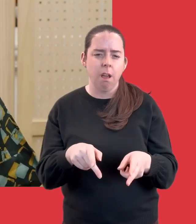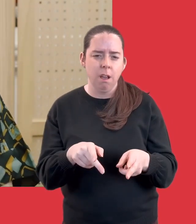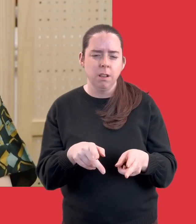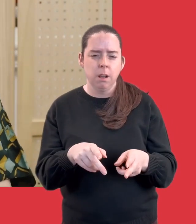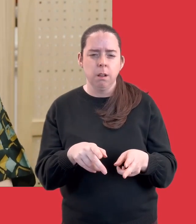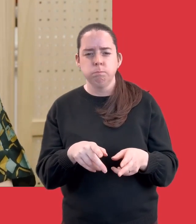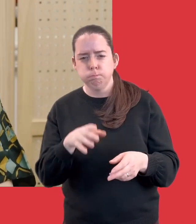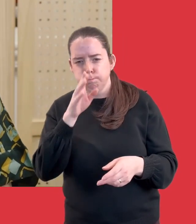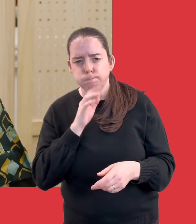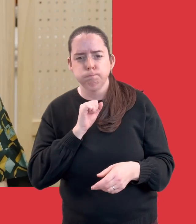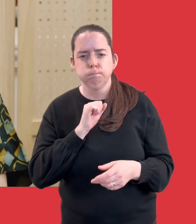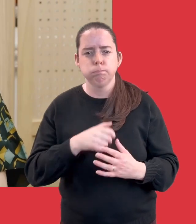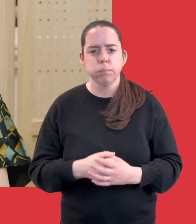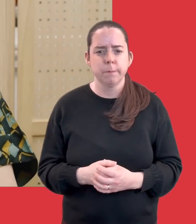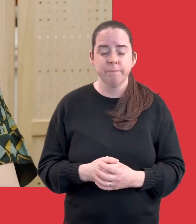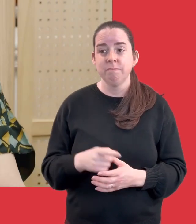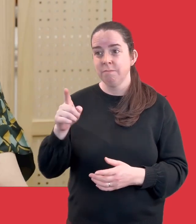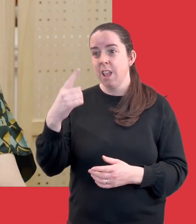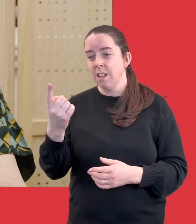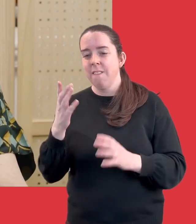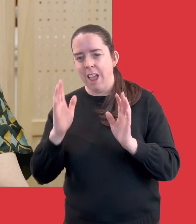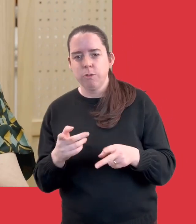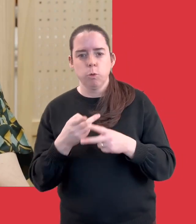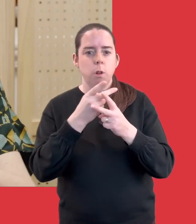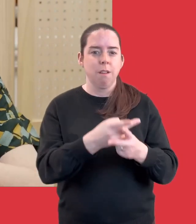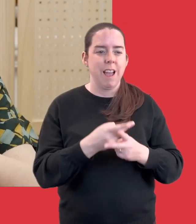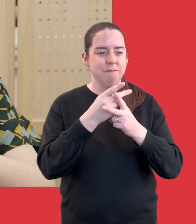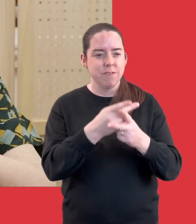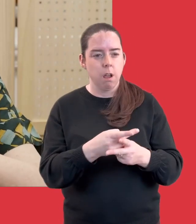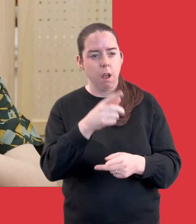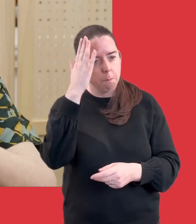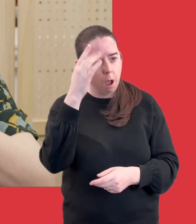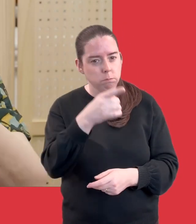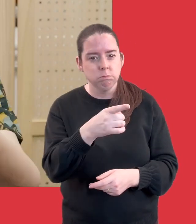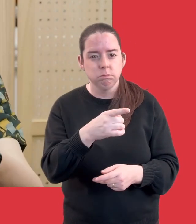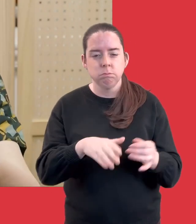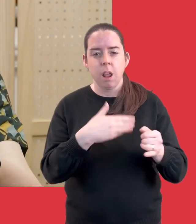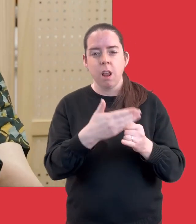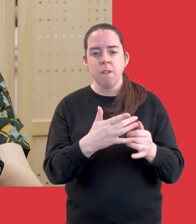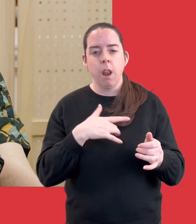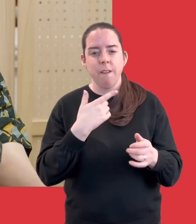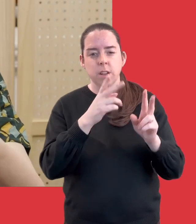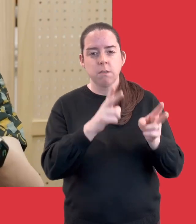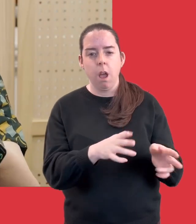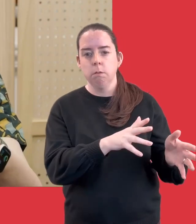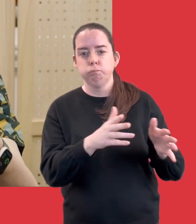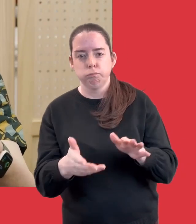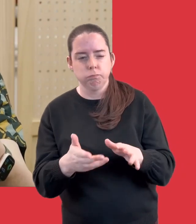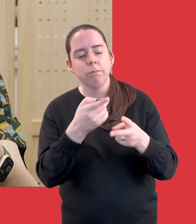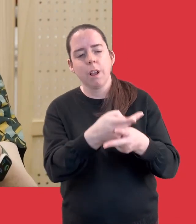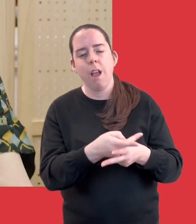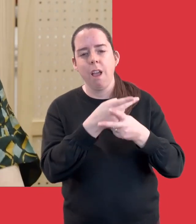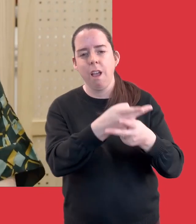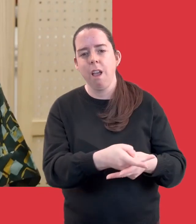but it fell to her to look after her during the end of her life, and do